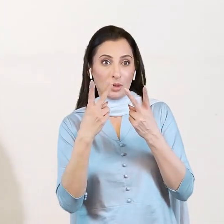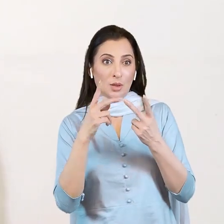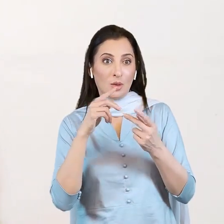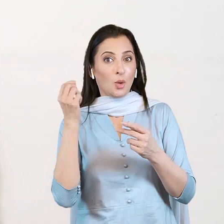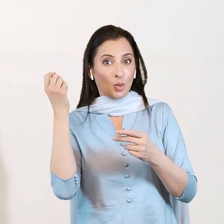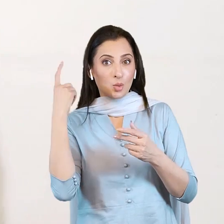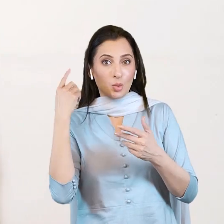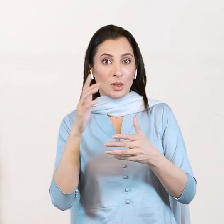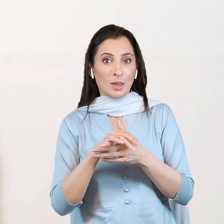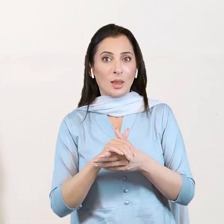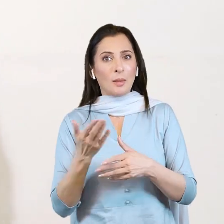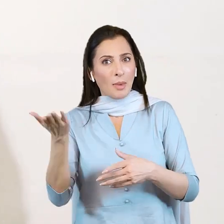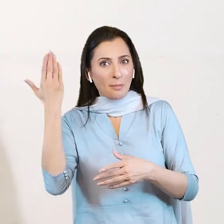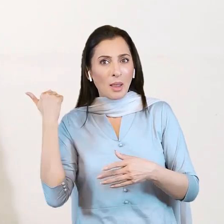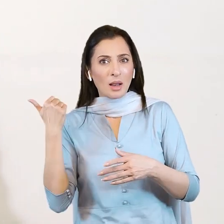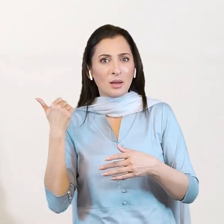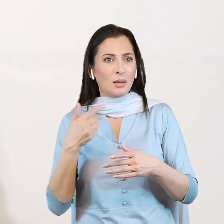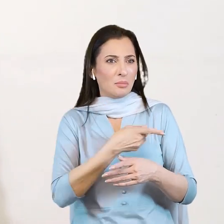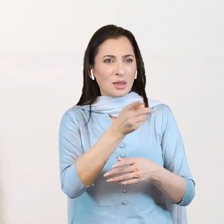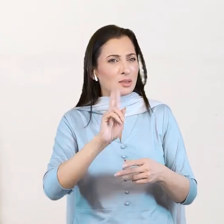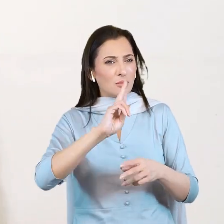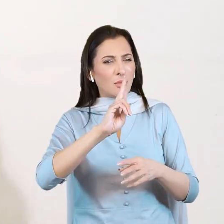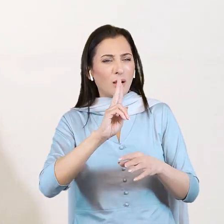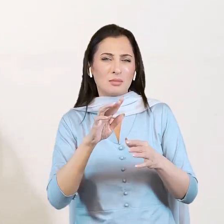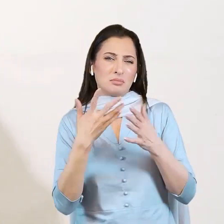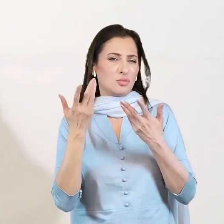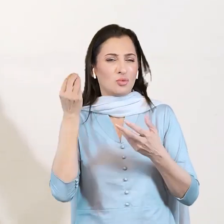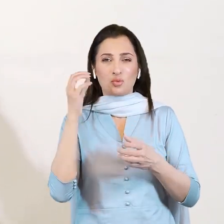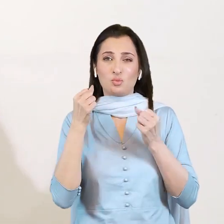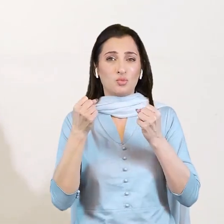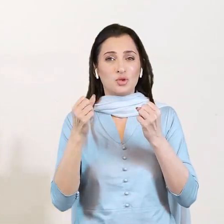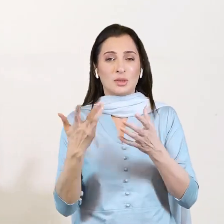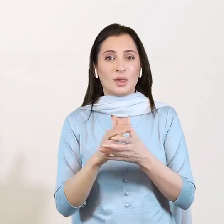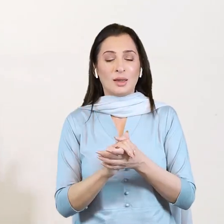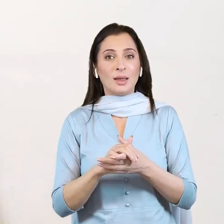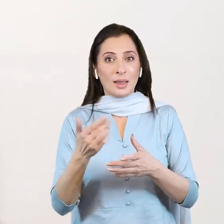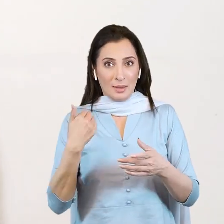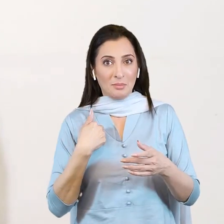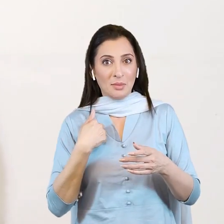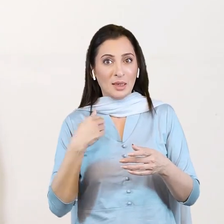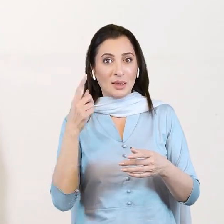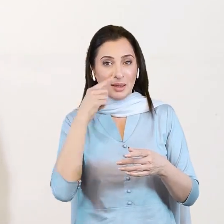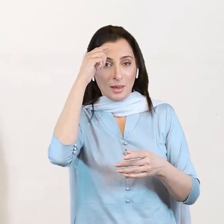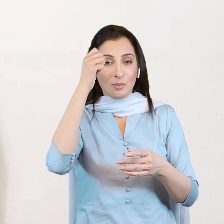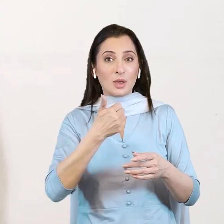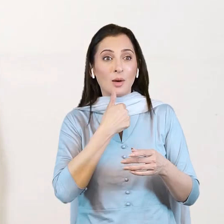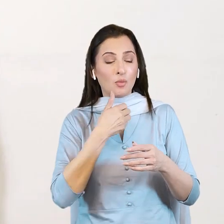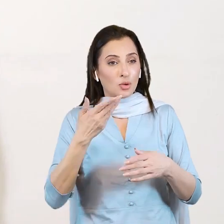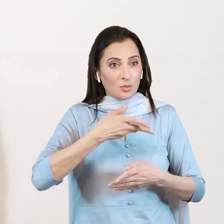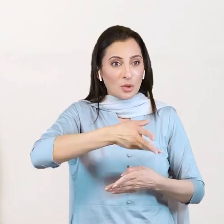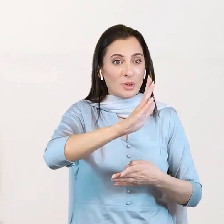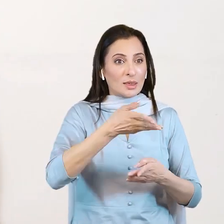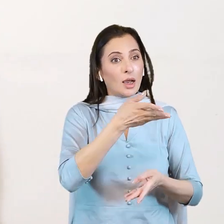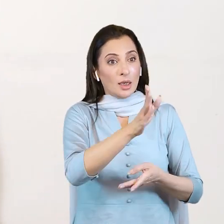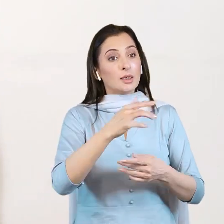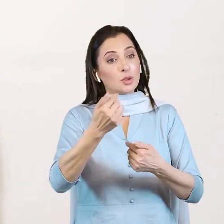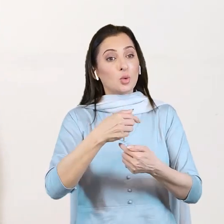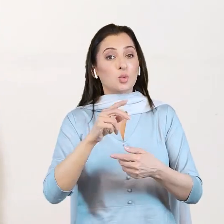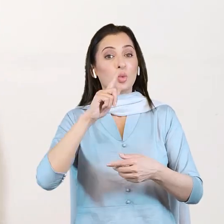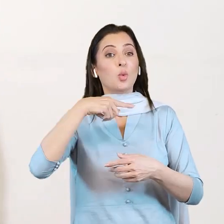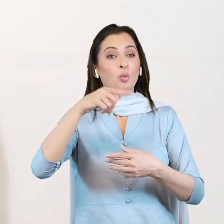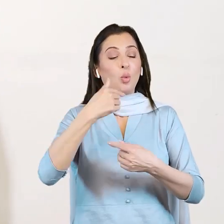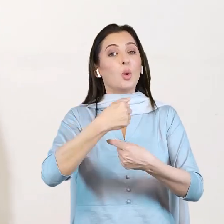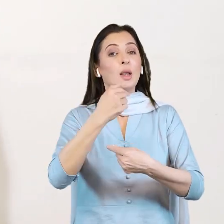the back and being impressed by all the other speakers and the way they just spoke confidently, unfortunately, it was my